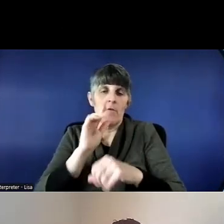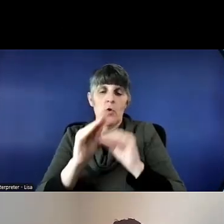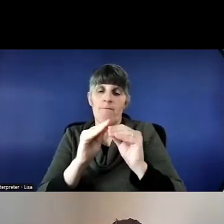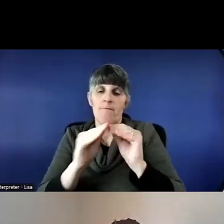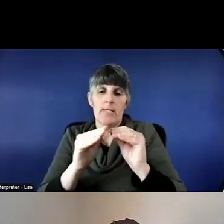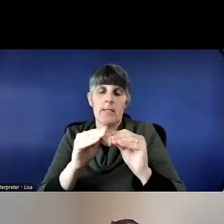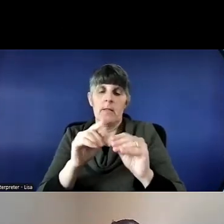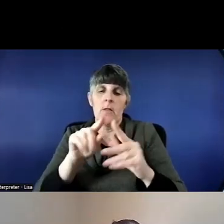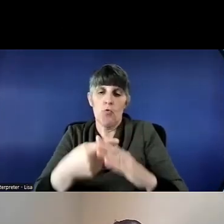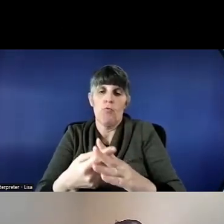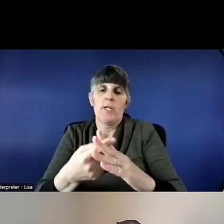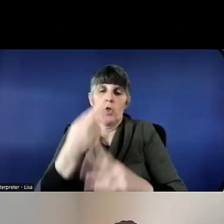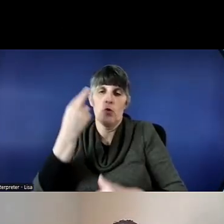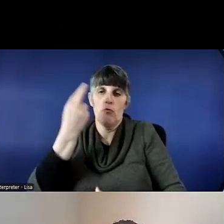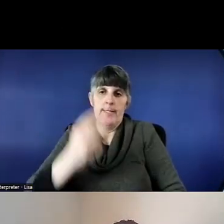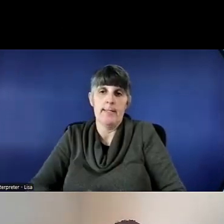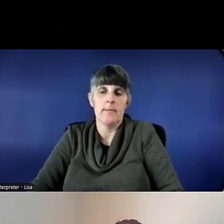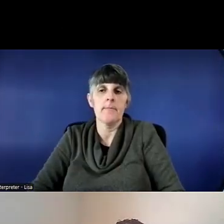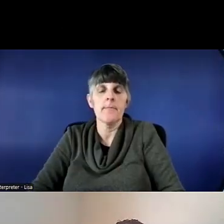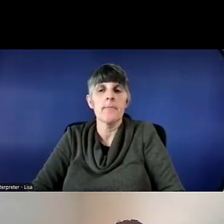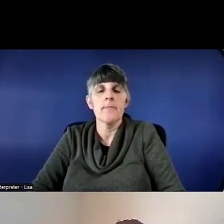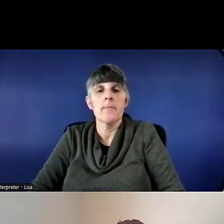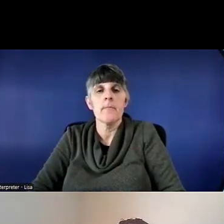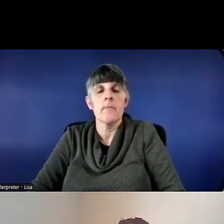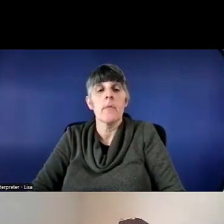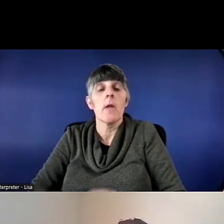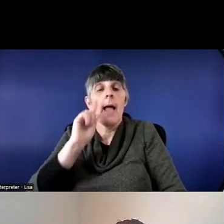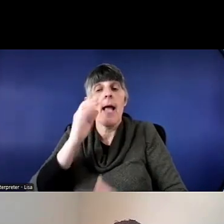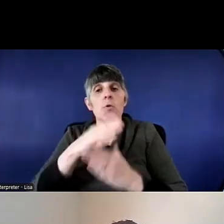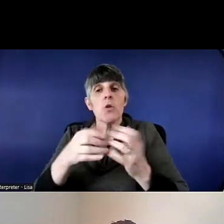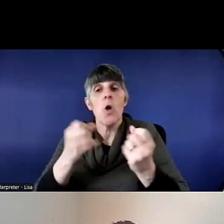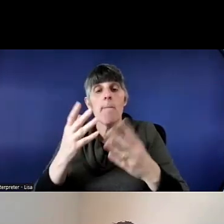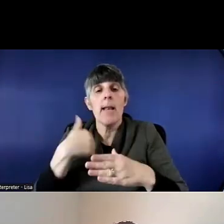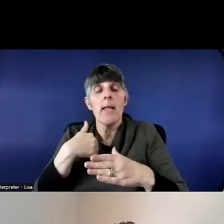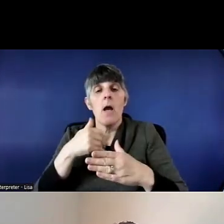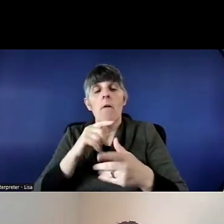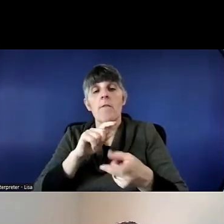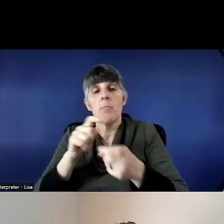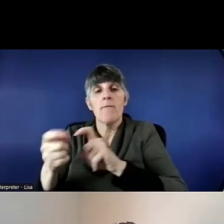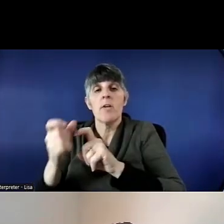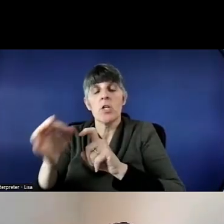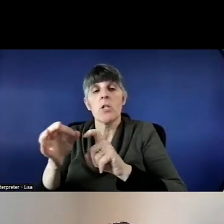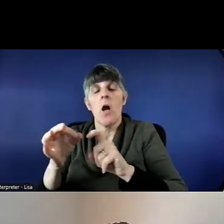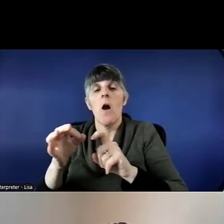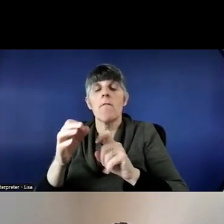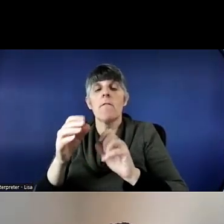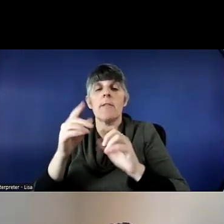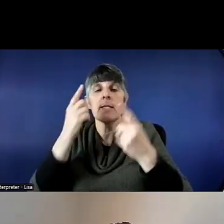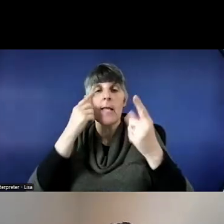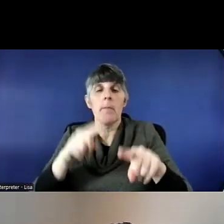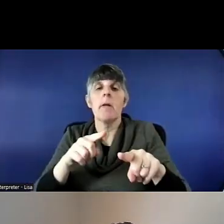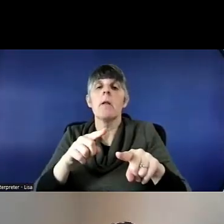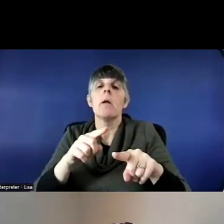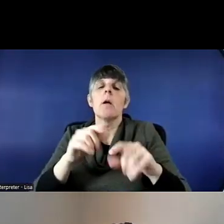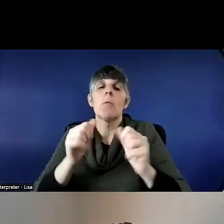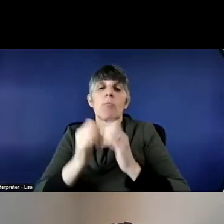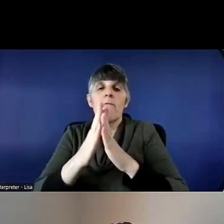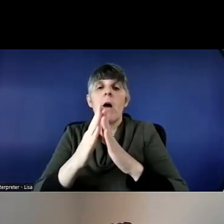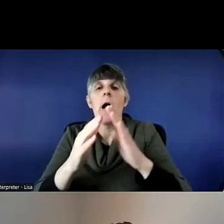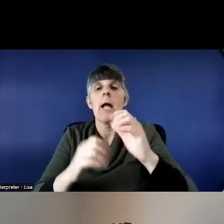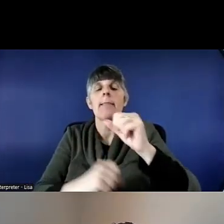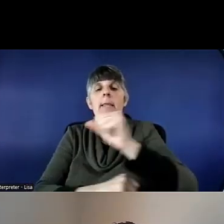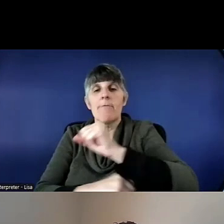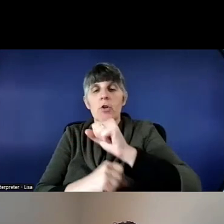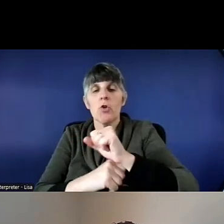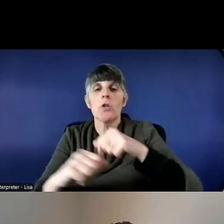underlying cause. As a result, many of the provisions of the settlement are focused on creating the infrastructure and